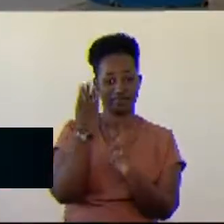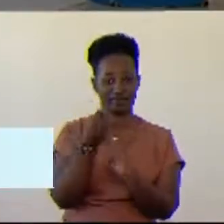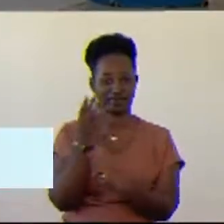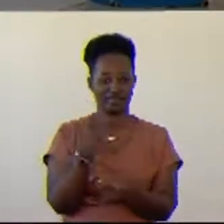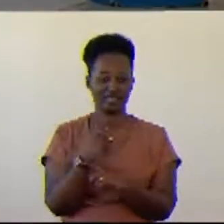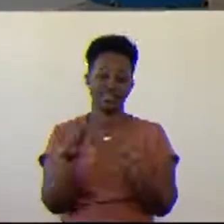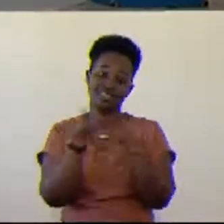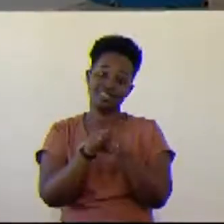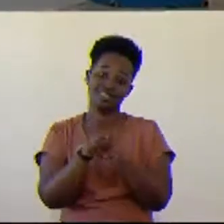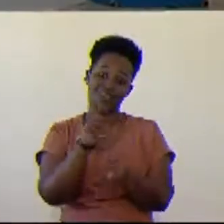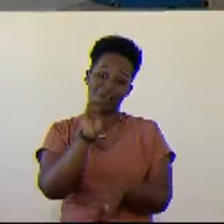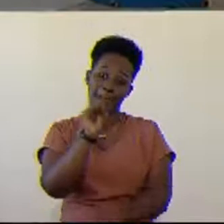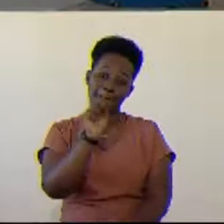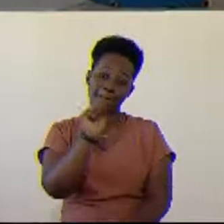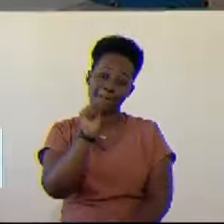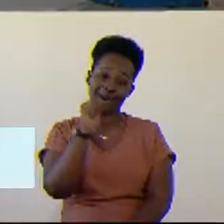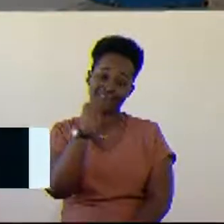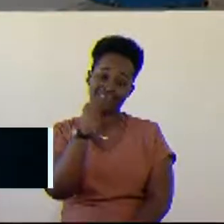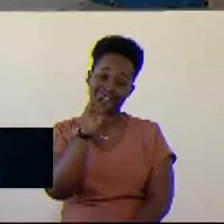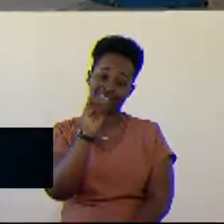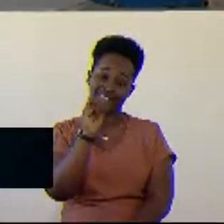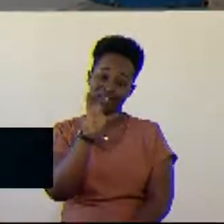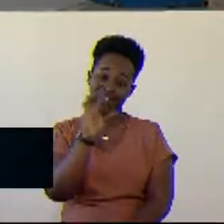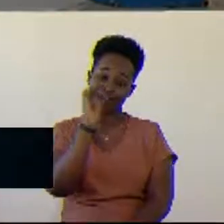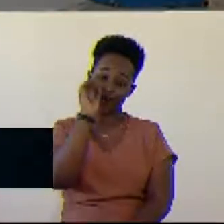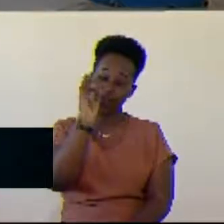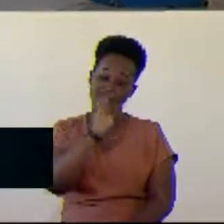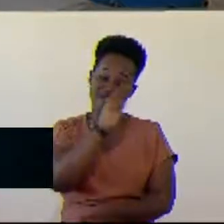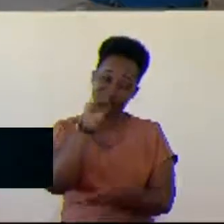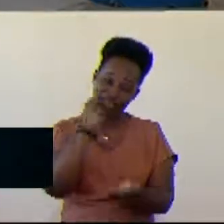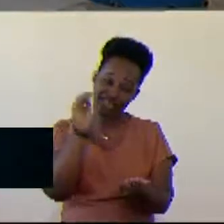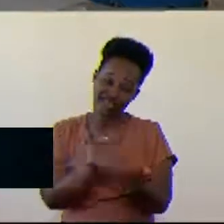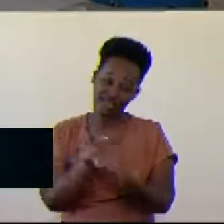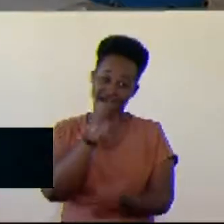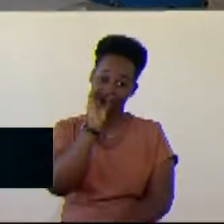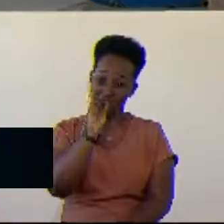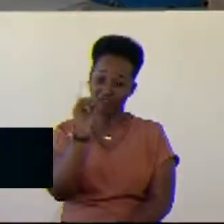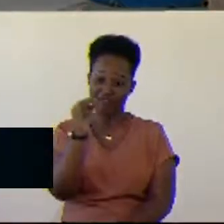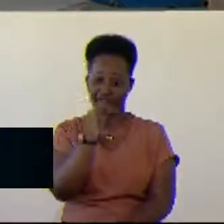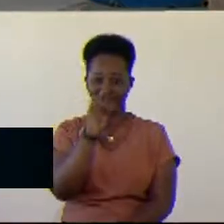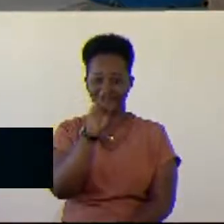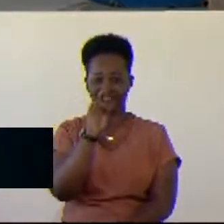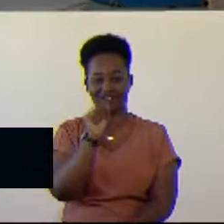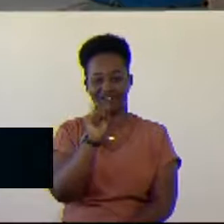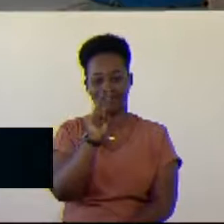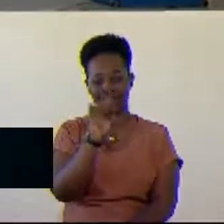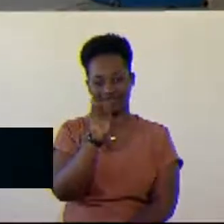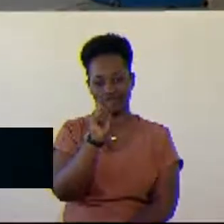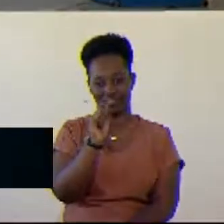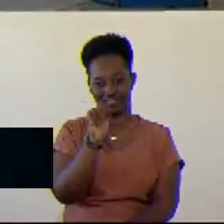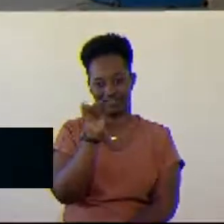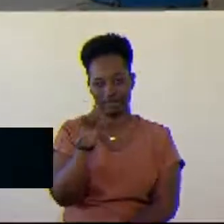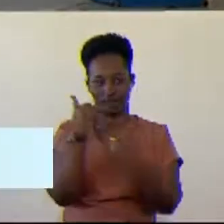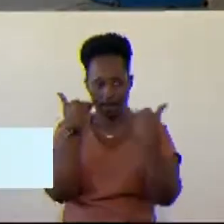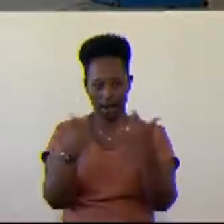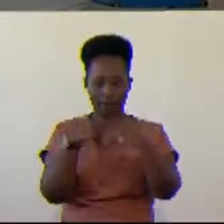Magic of center of gravity. Okay? Good. So let us continue. So